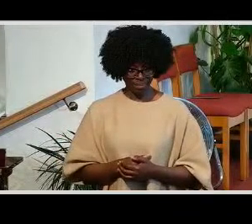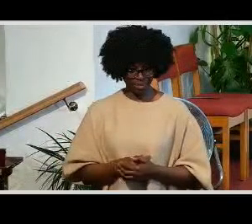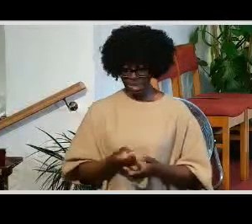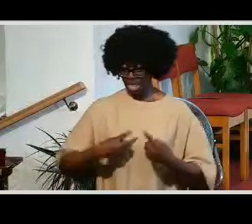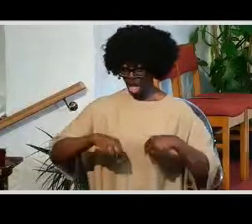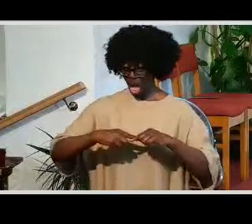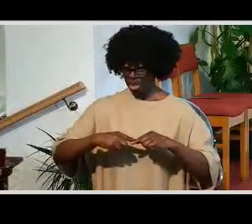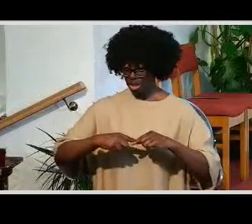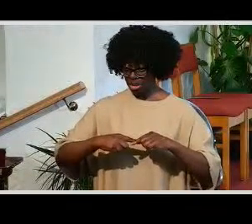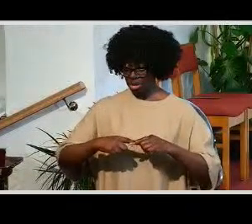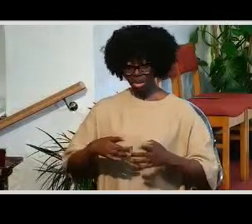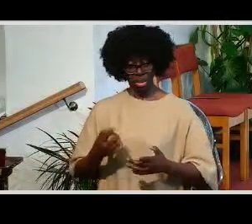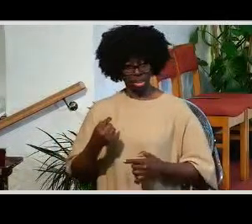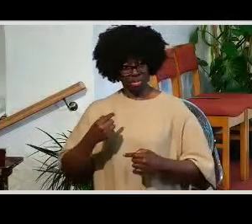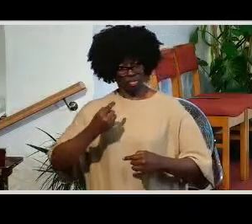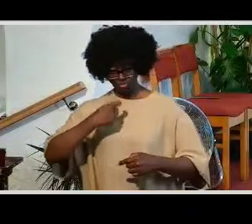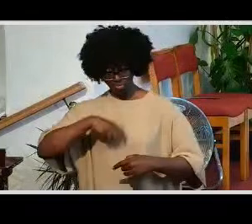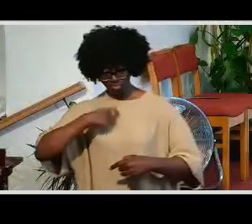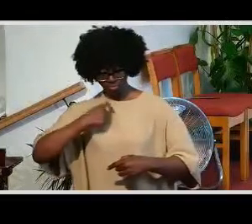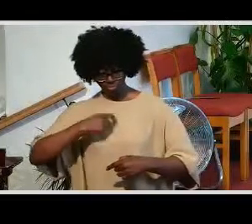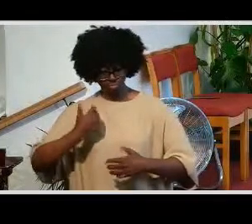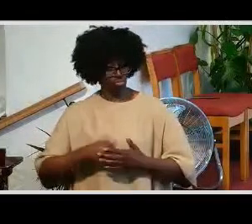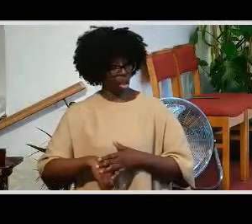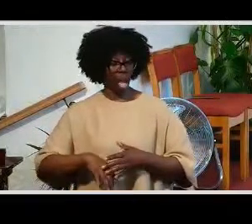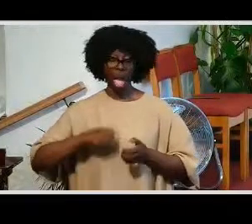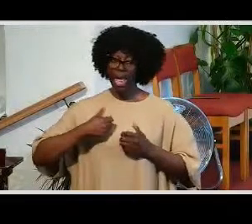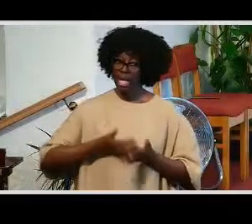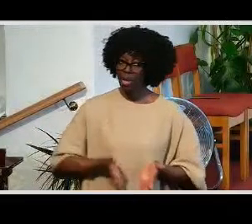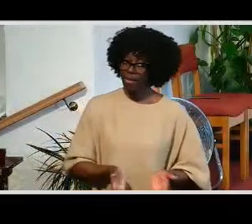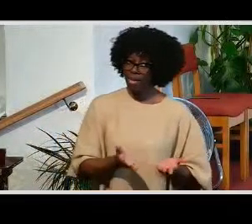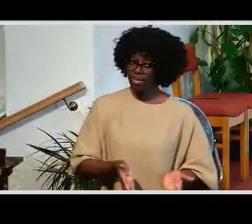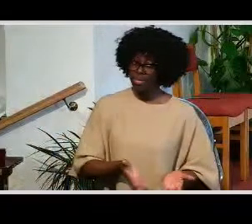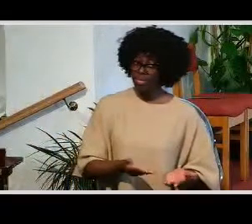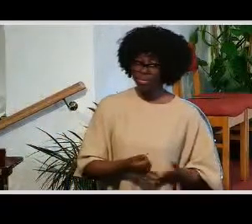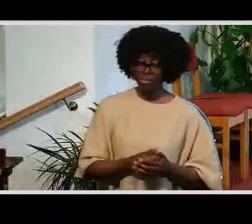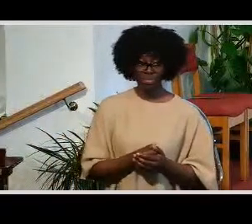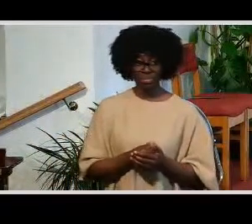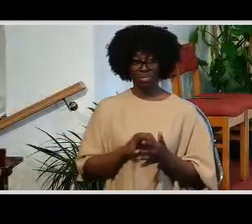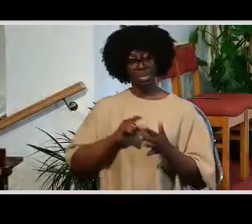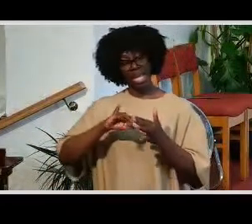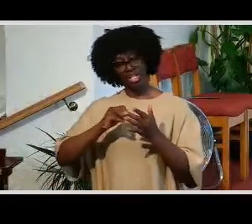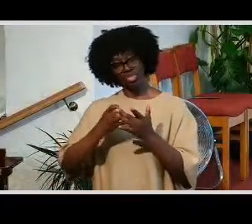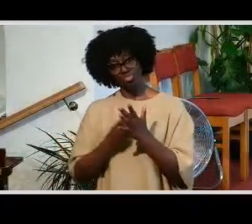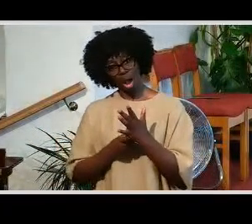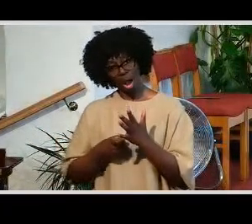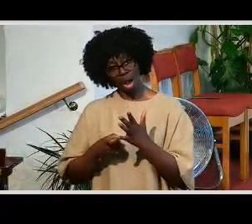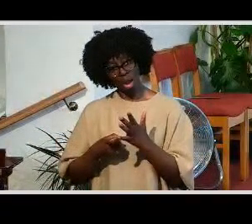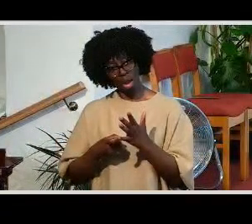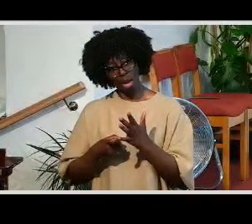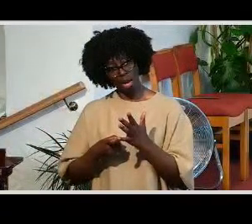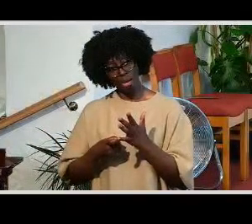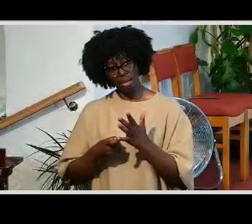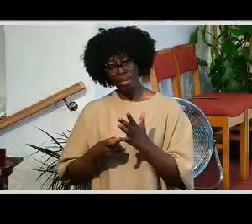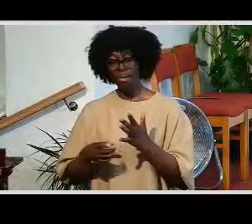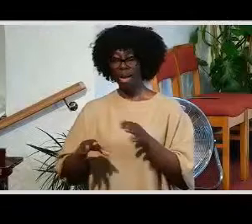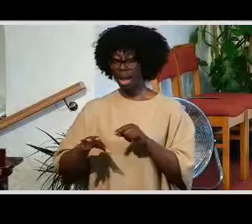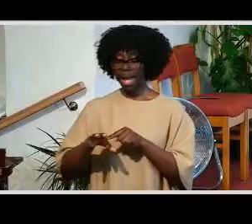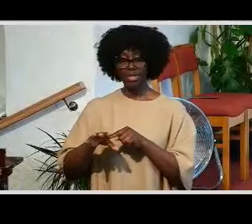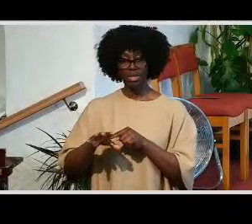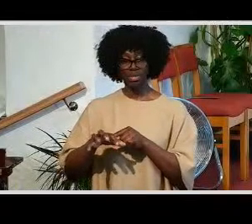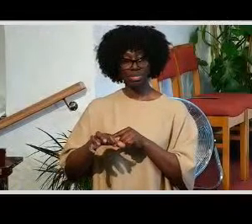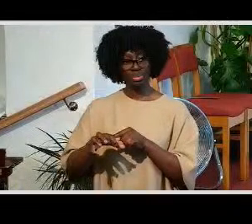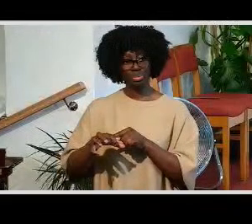and encourage. Ehud had a shriveled hand, and those of you know the story in the book of Judges